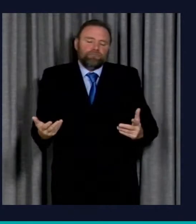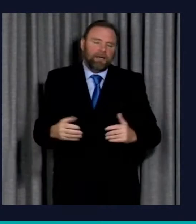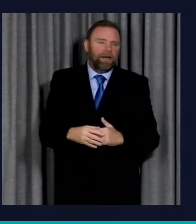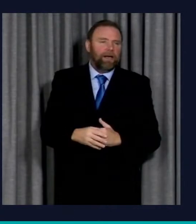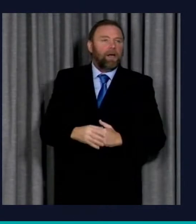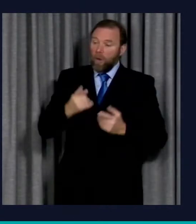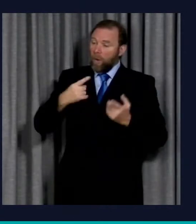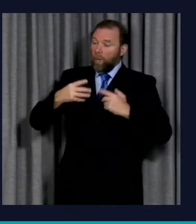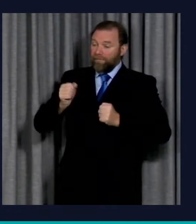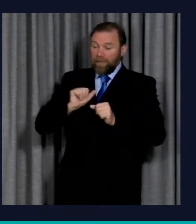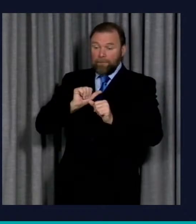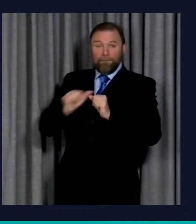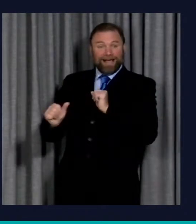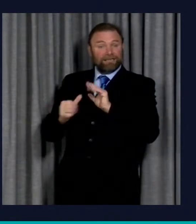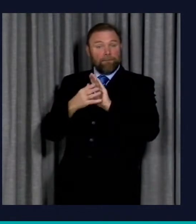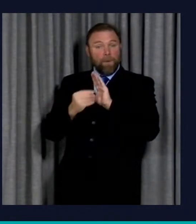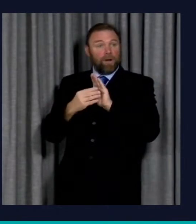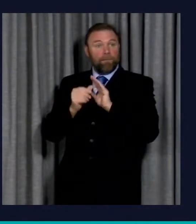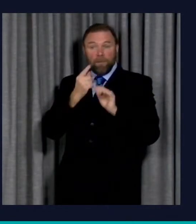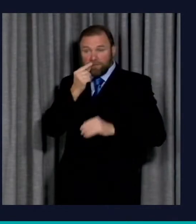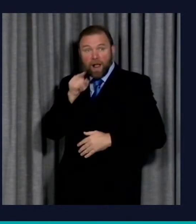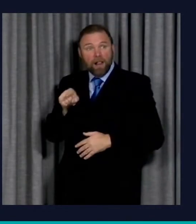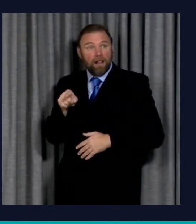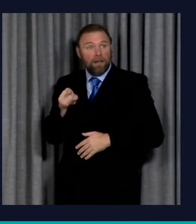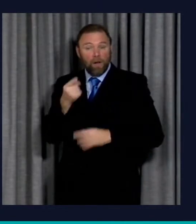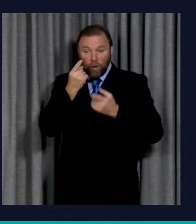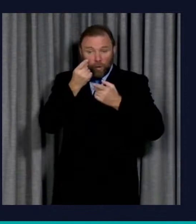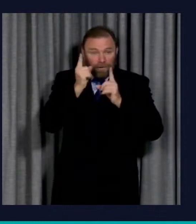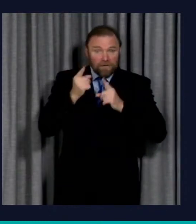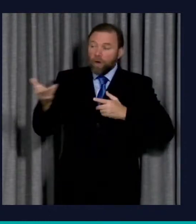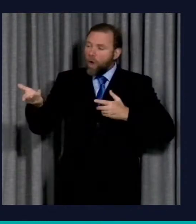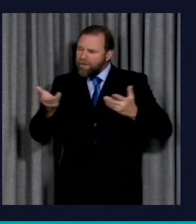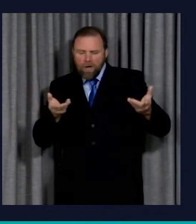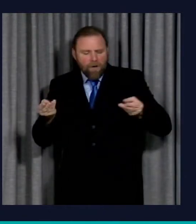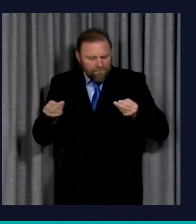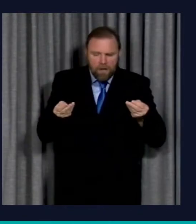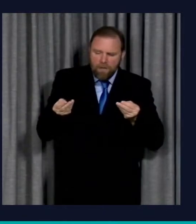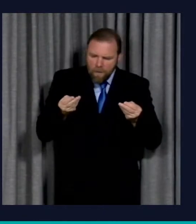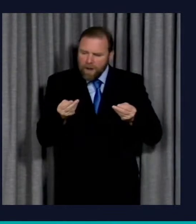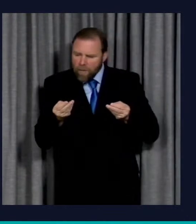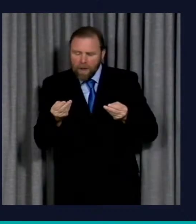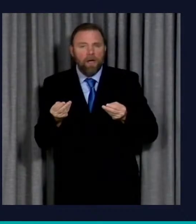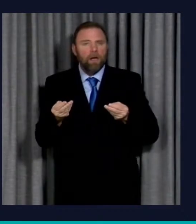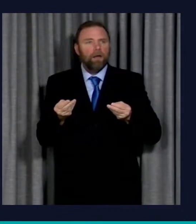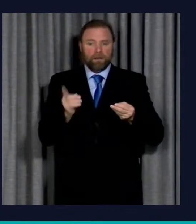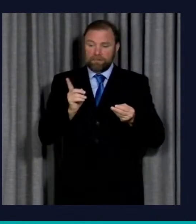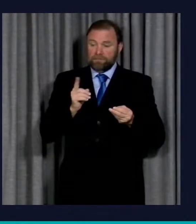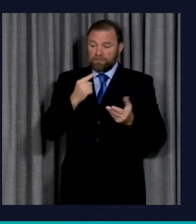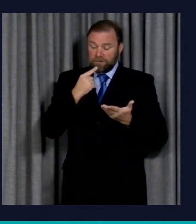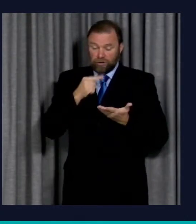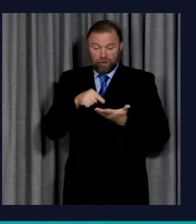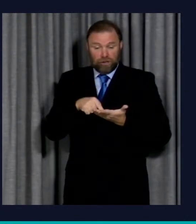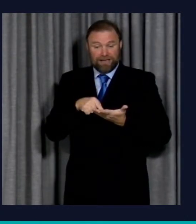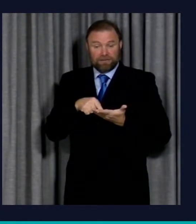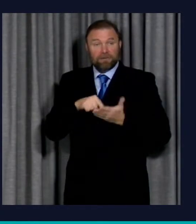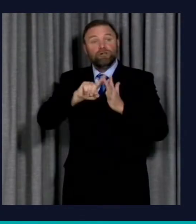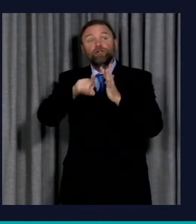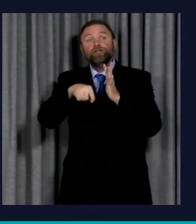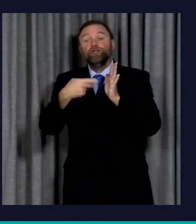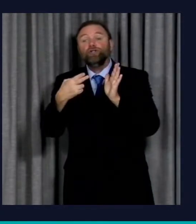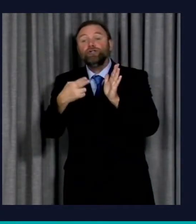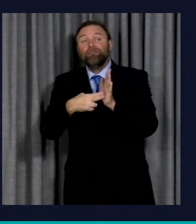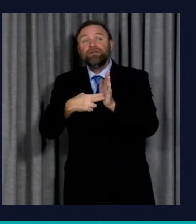our colleagues in the universities can offer us, and it would suggest that January will